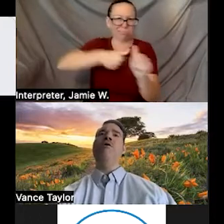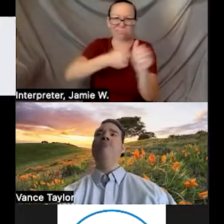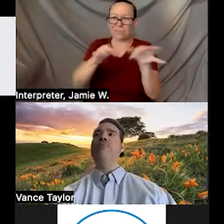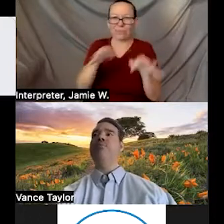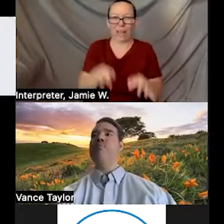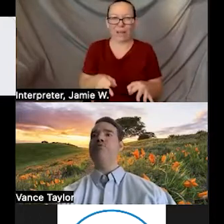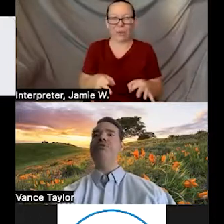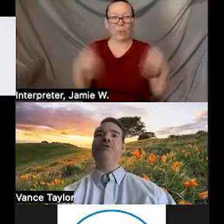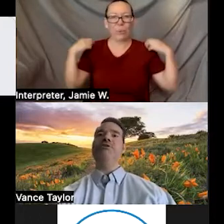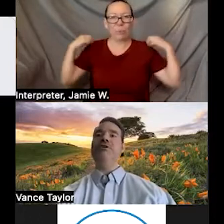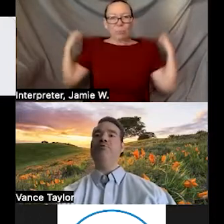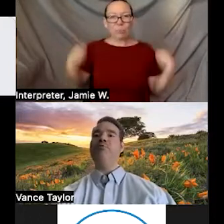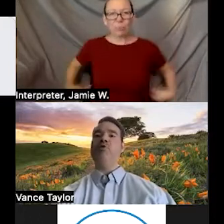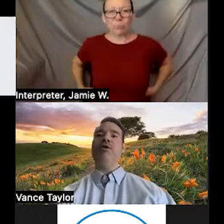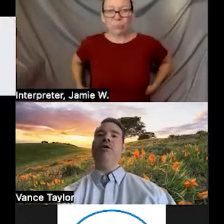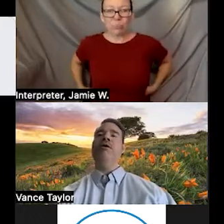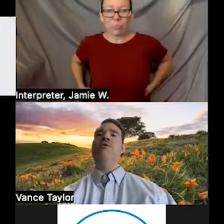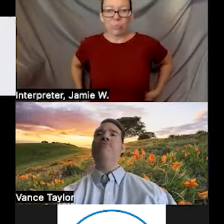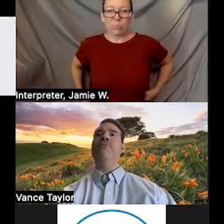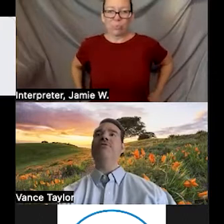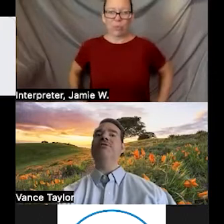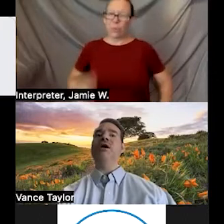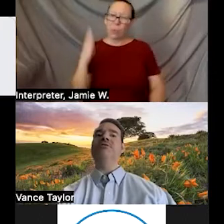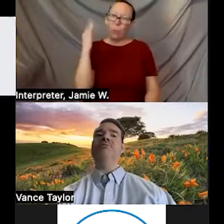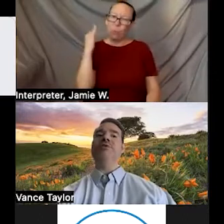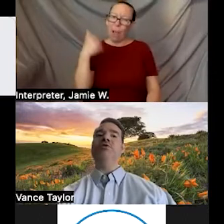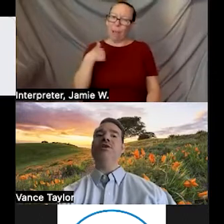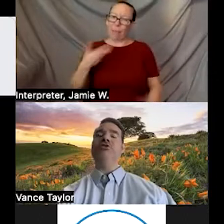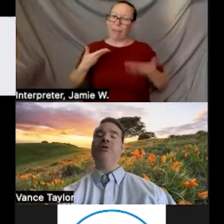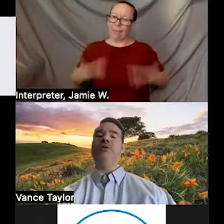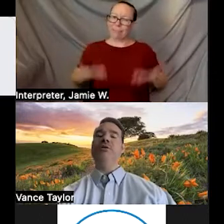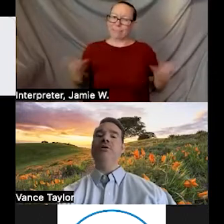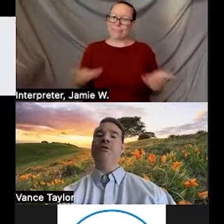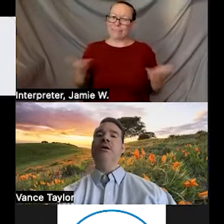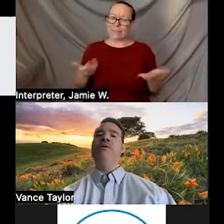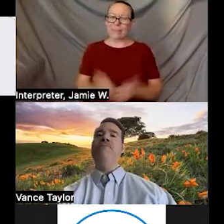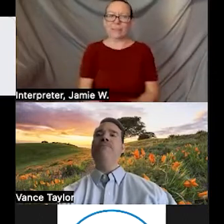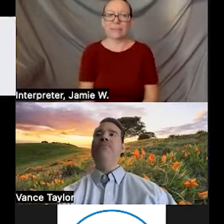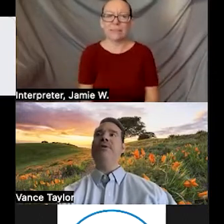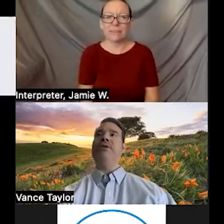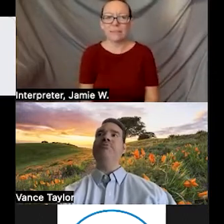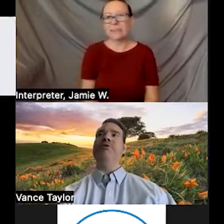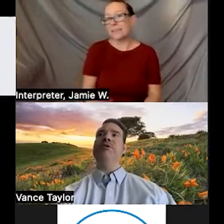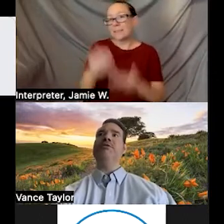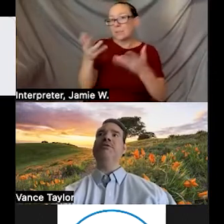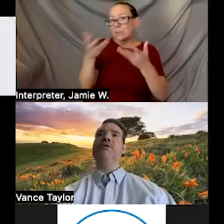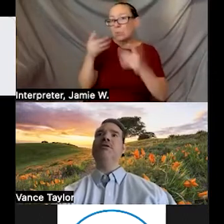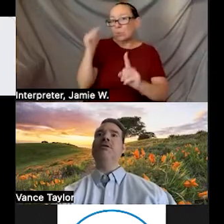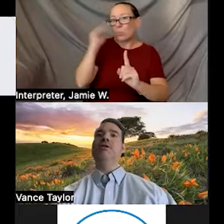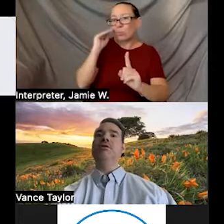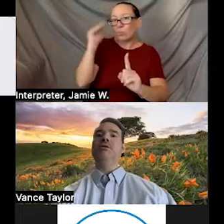I preaching, teaching, and promoting this concept of integration? It's